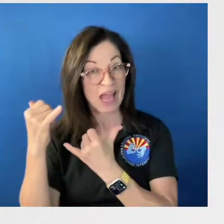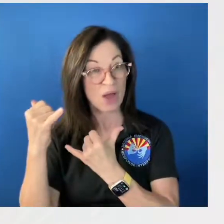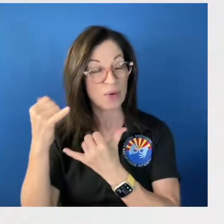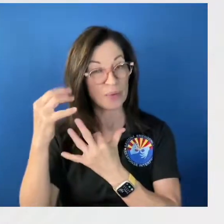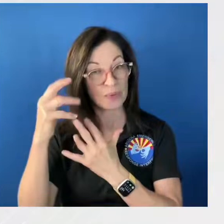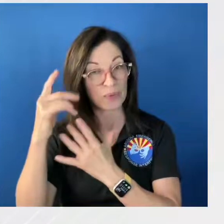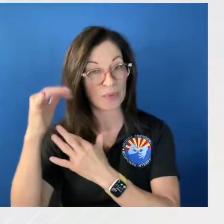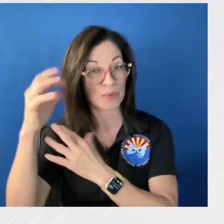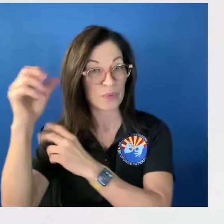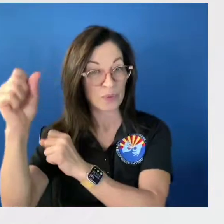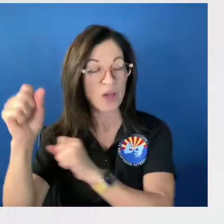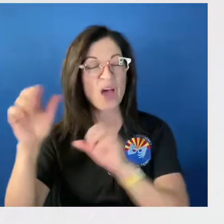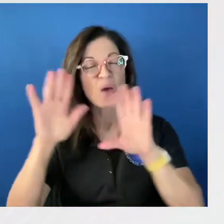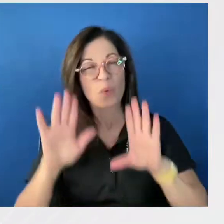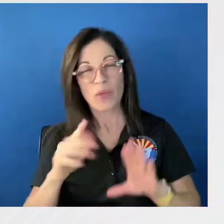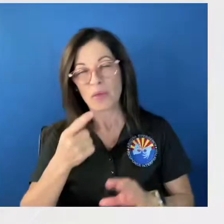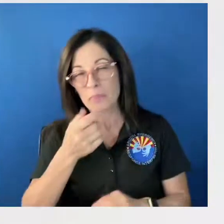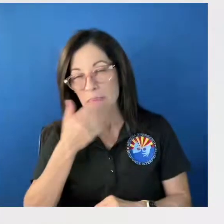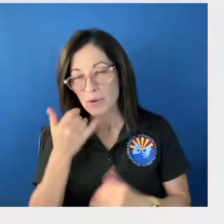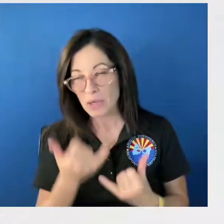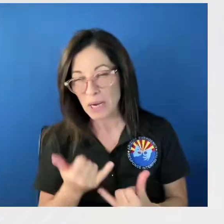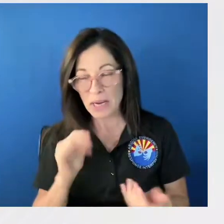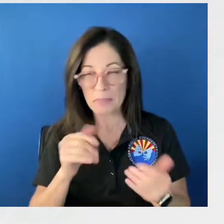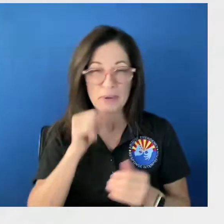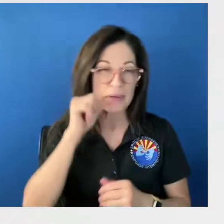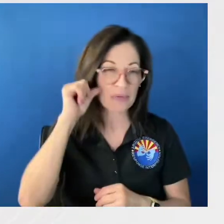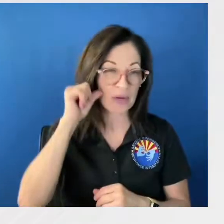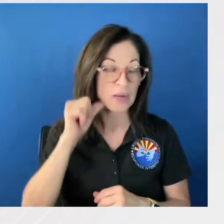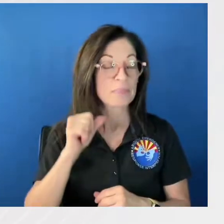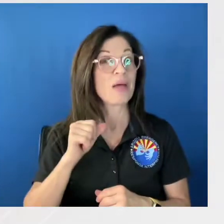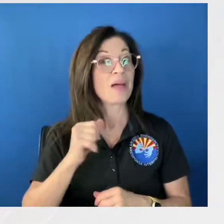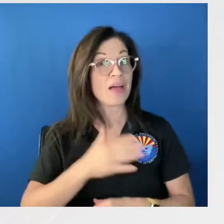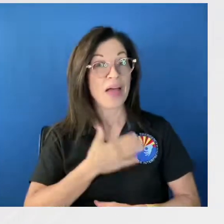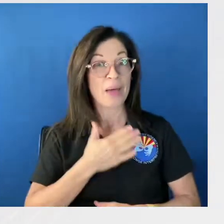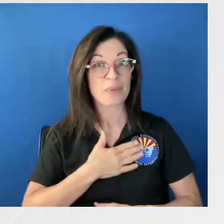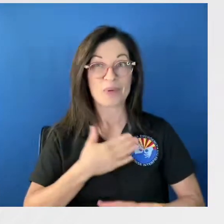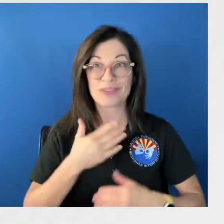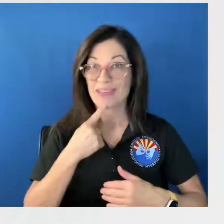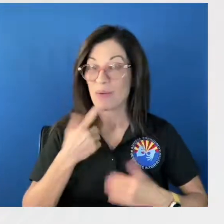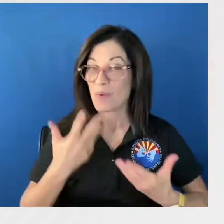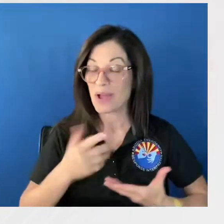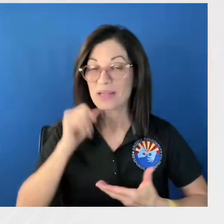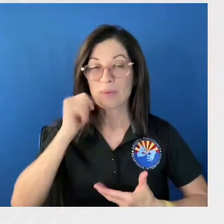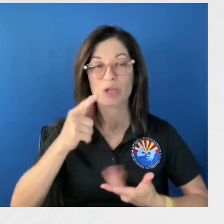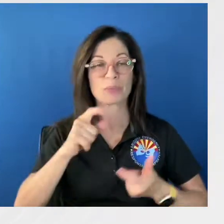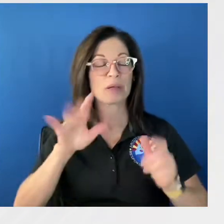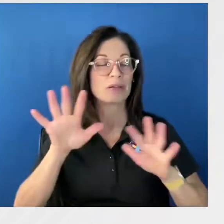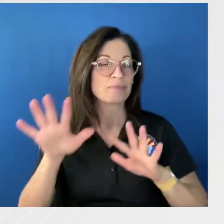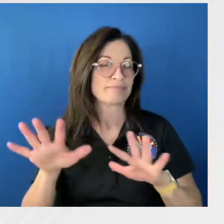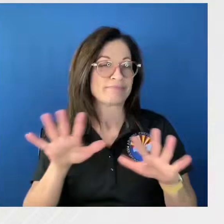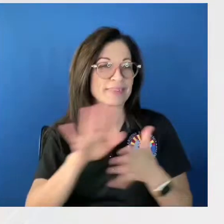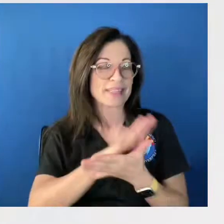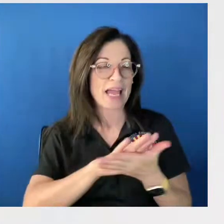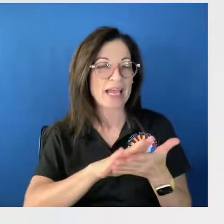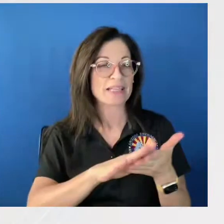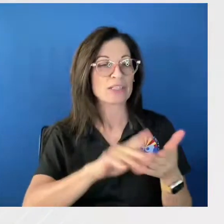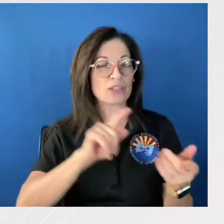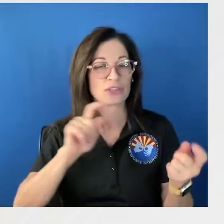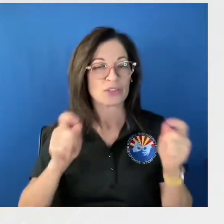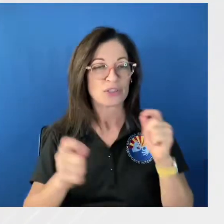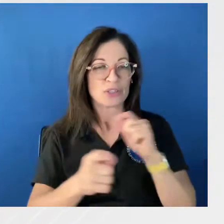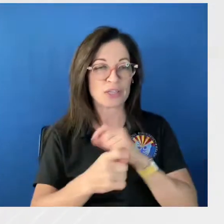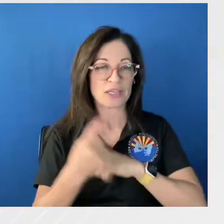Weather's a little bit better today than it was yesterday. Happy to say tomorrow should be a nice, relaxing, transitional day. No big deals, no